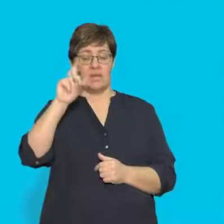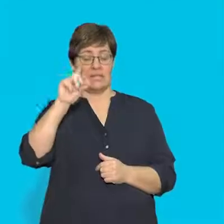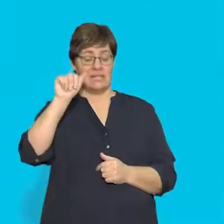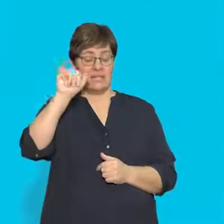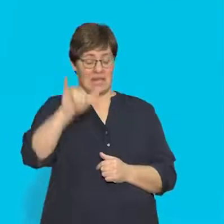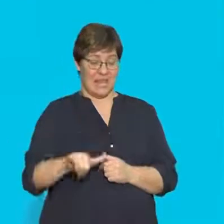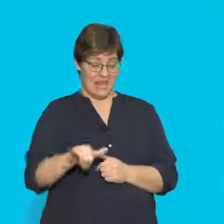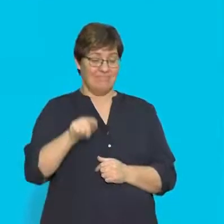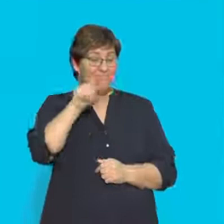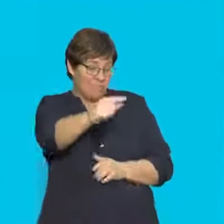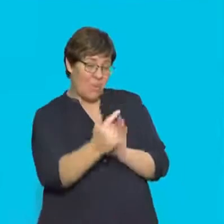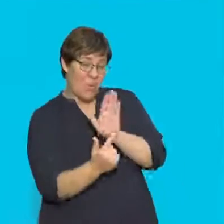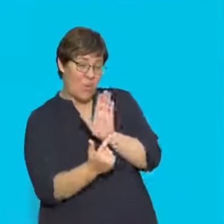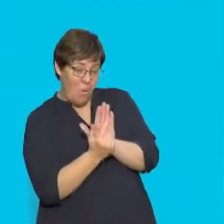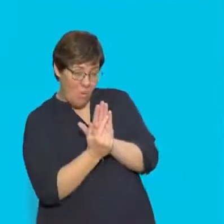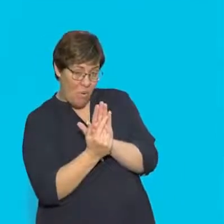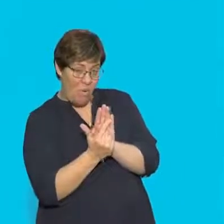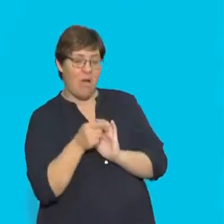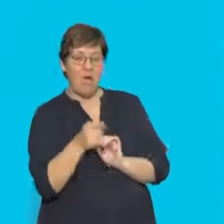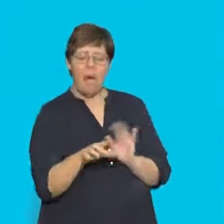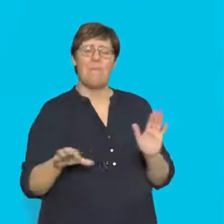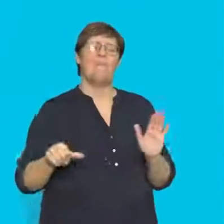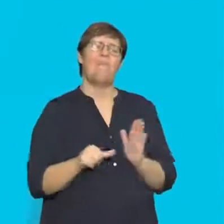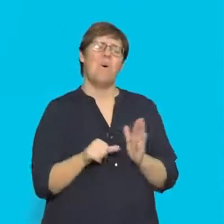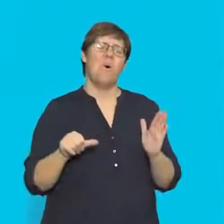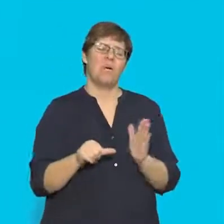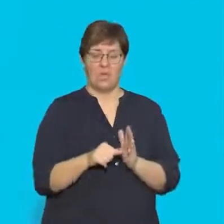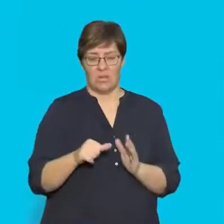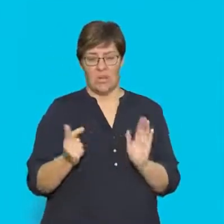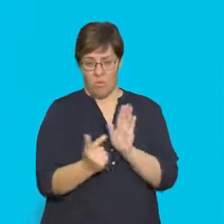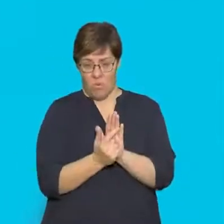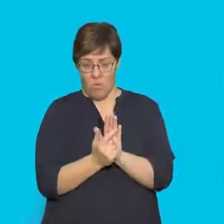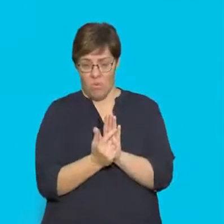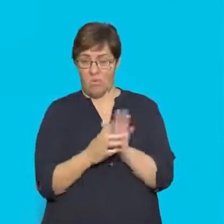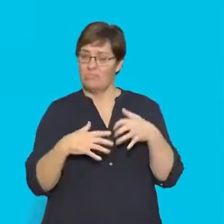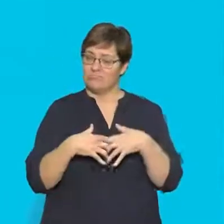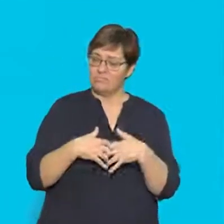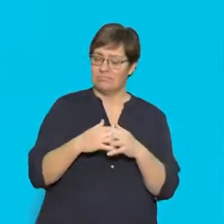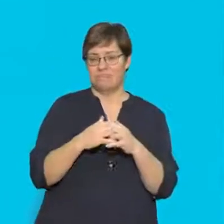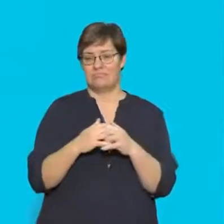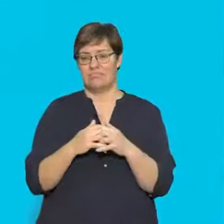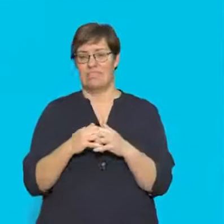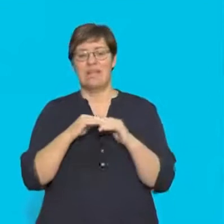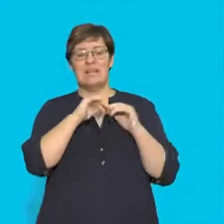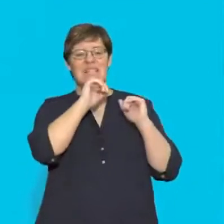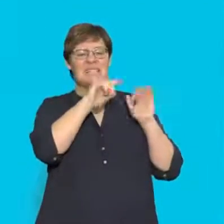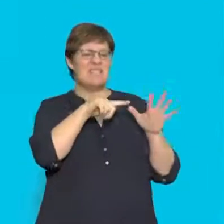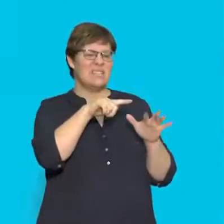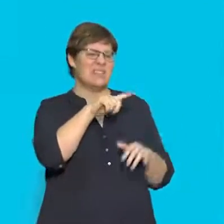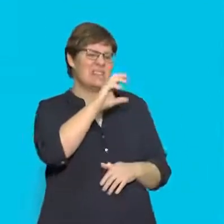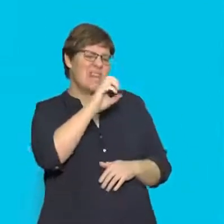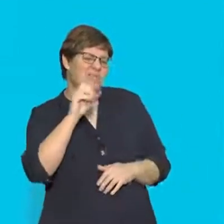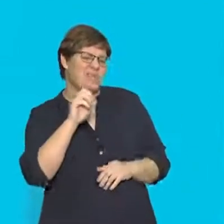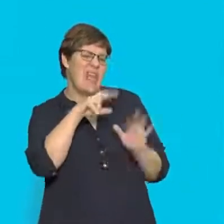is probably one of the most important laws that comes out of the 1800s. And it